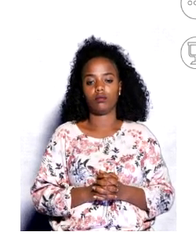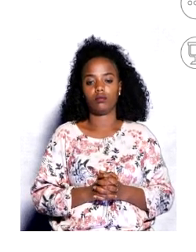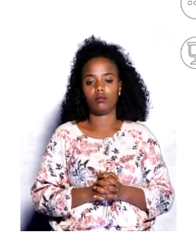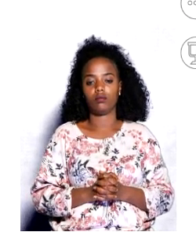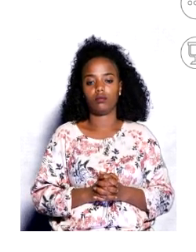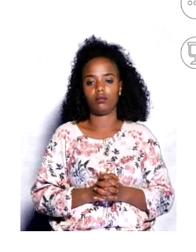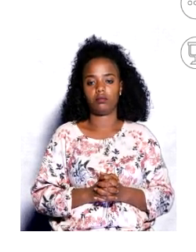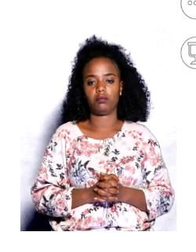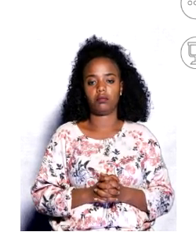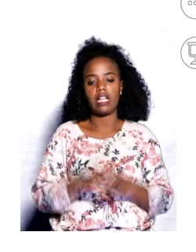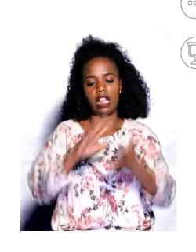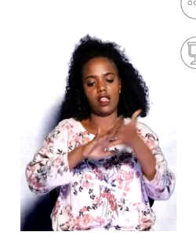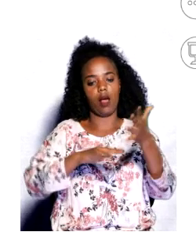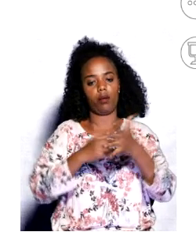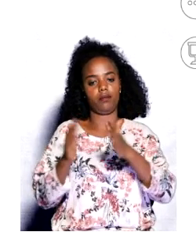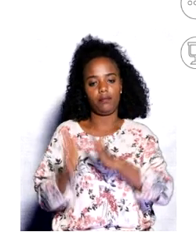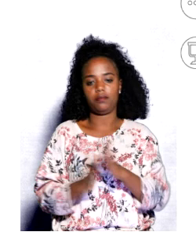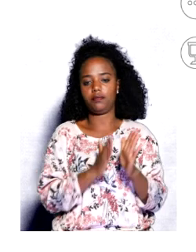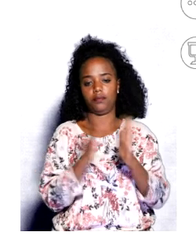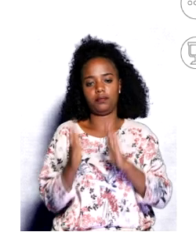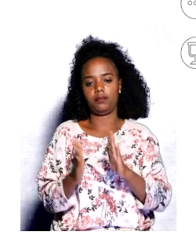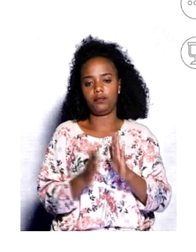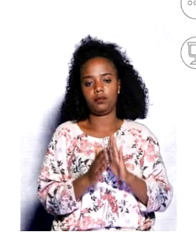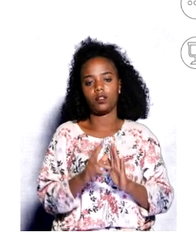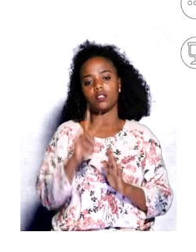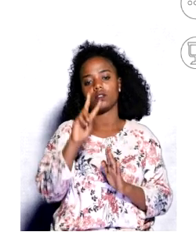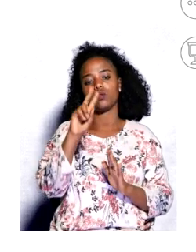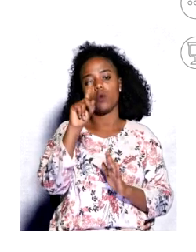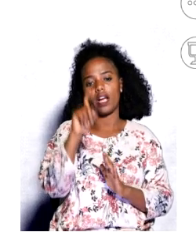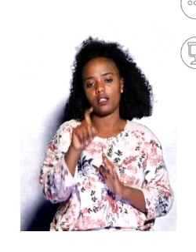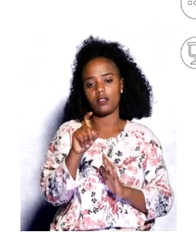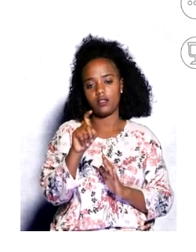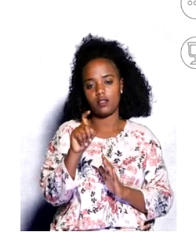let's make a table for this one. 2x